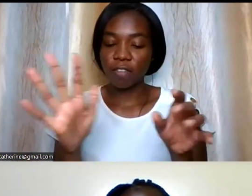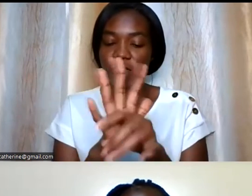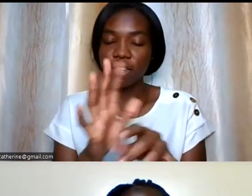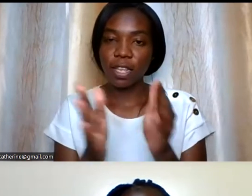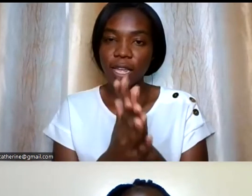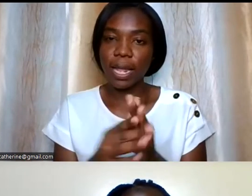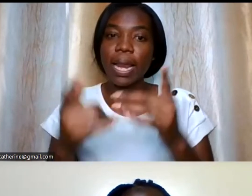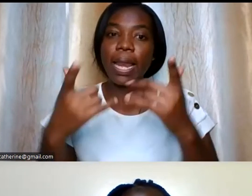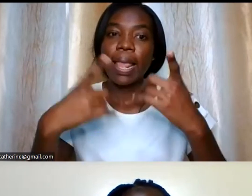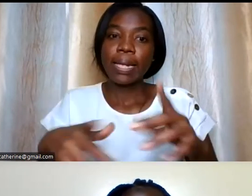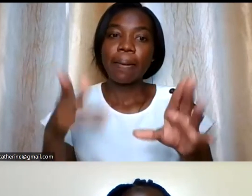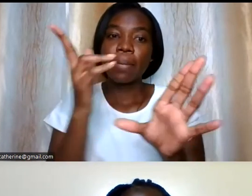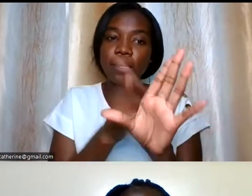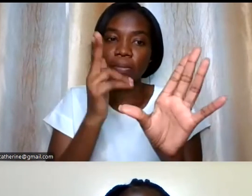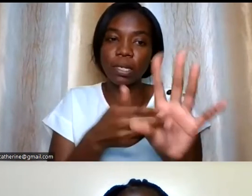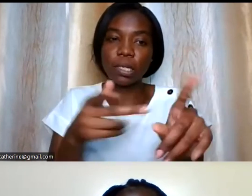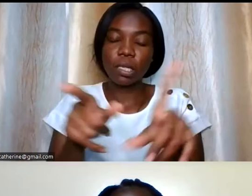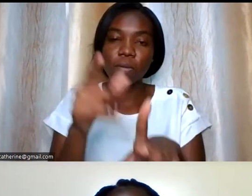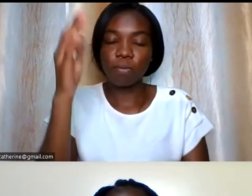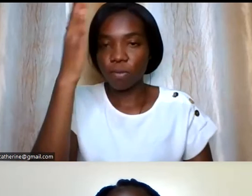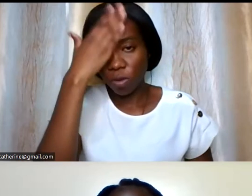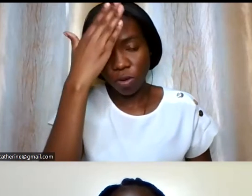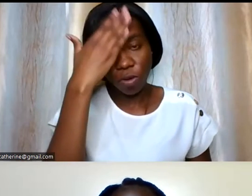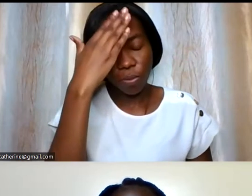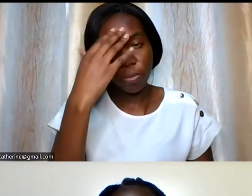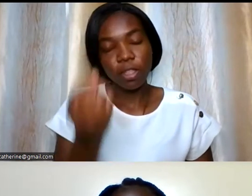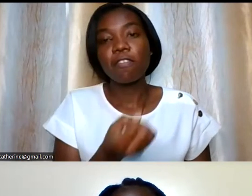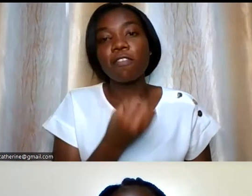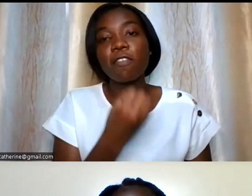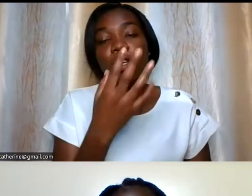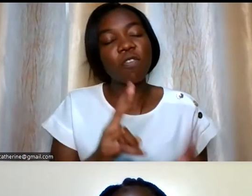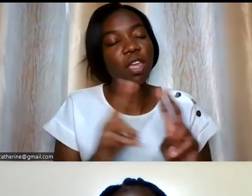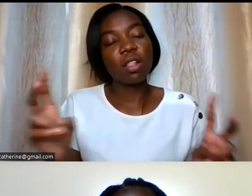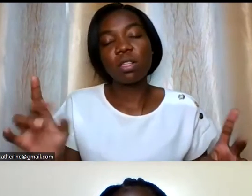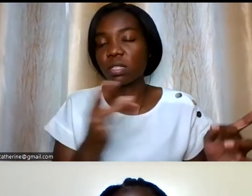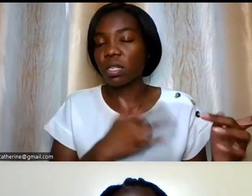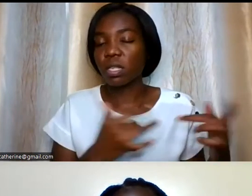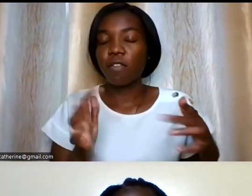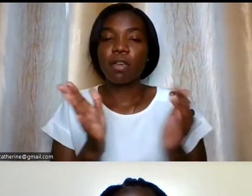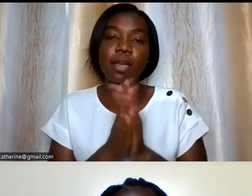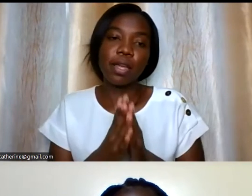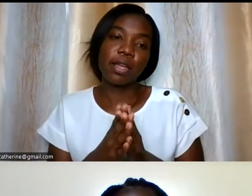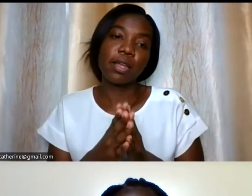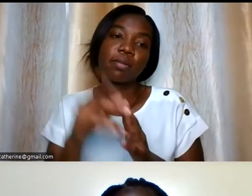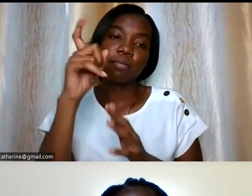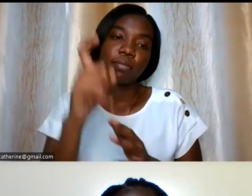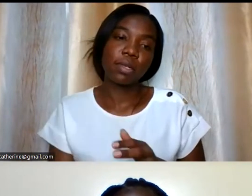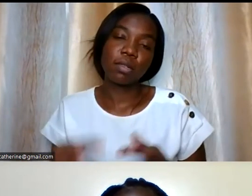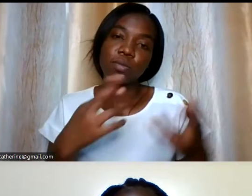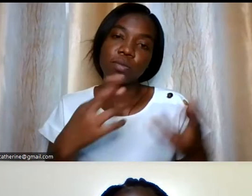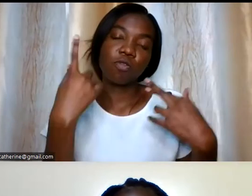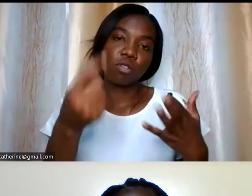participants know that the information is very sensitive, and hold them accountable by signing the